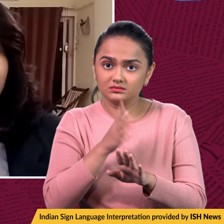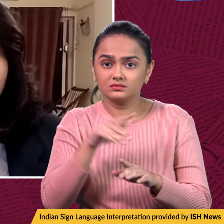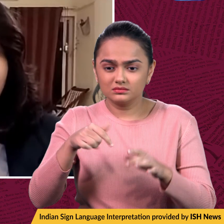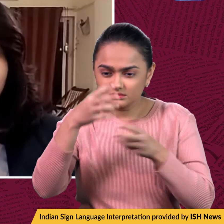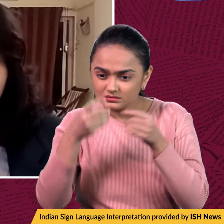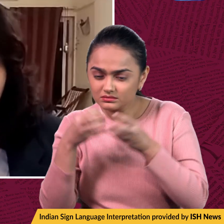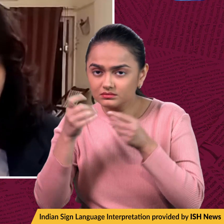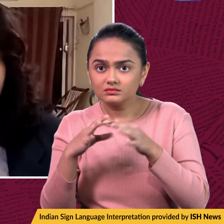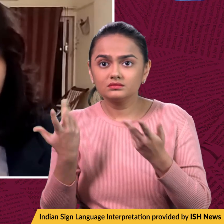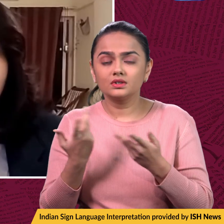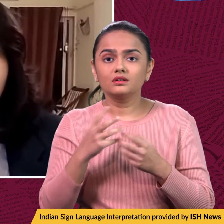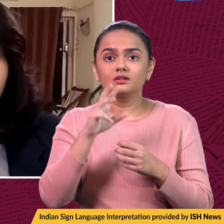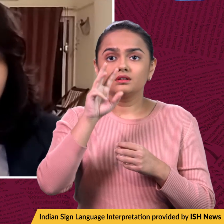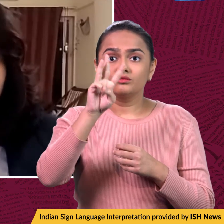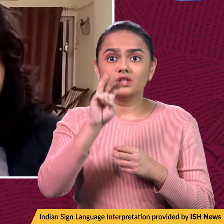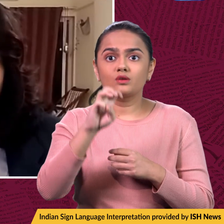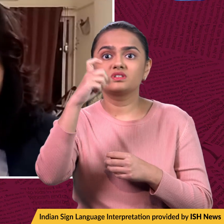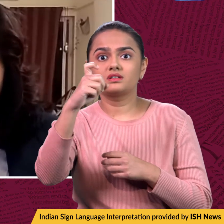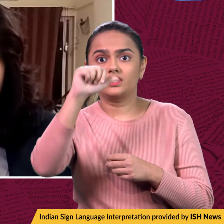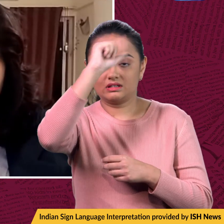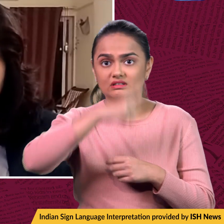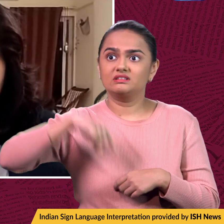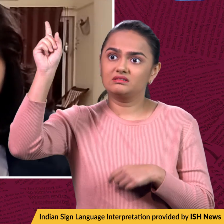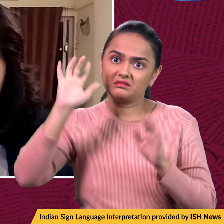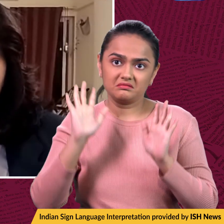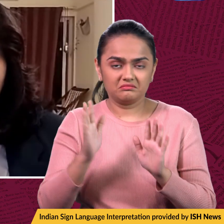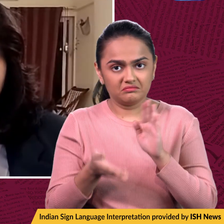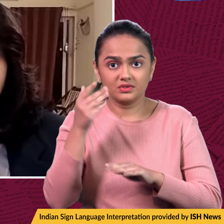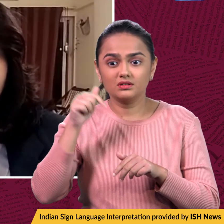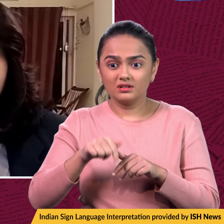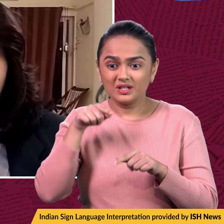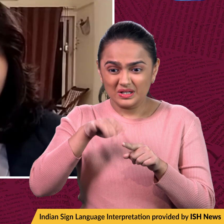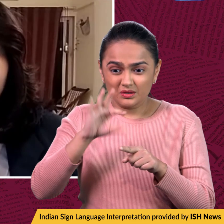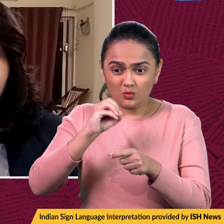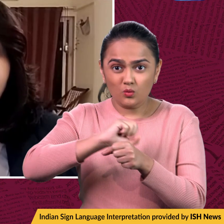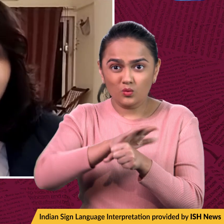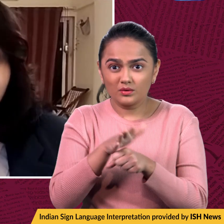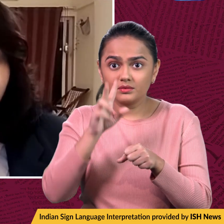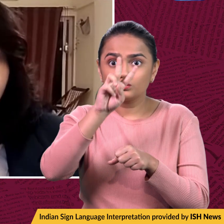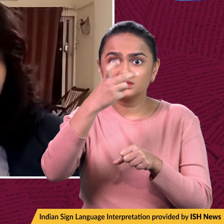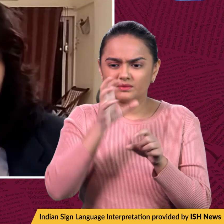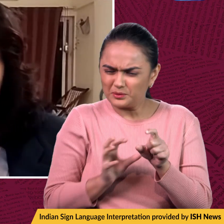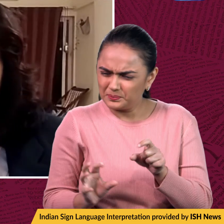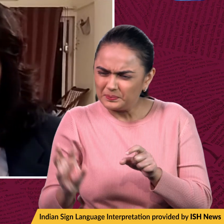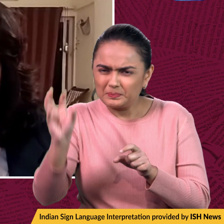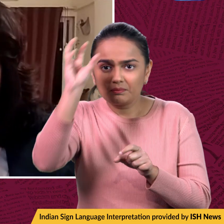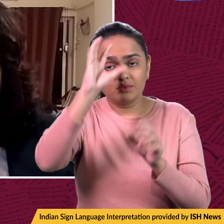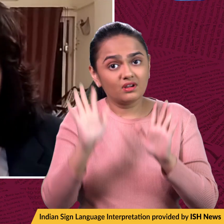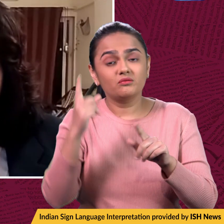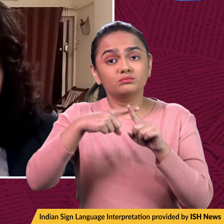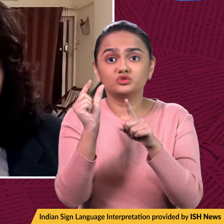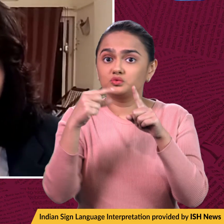is at 3,007 in the entire country. The variant has now been detected in 27 states and